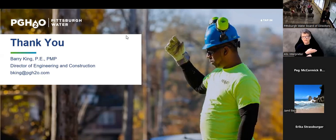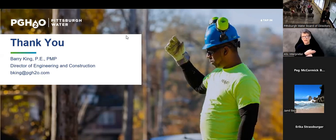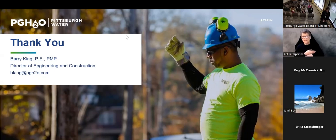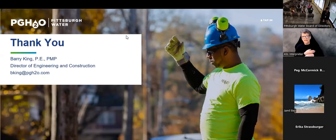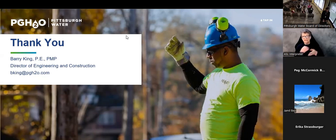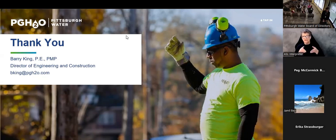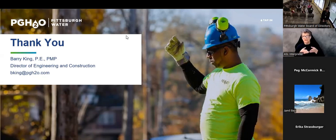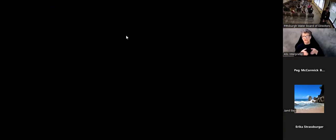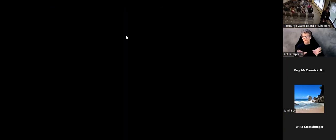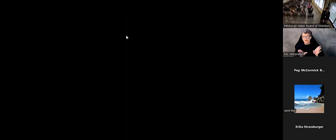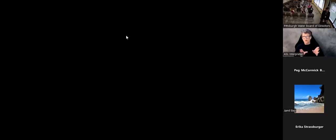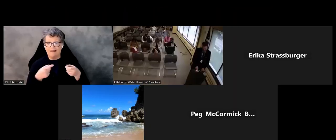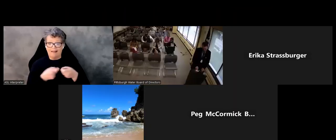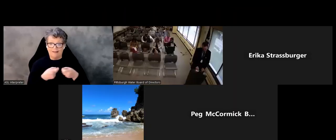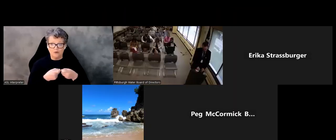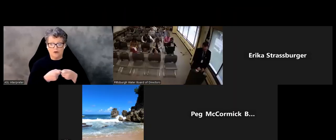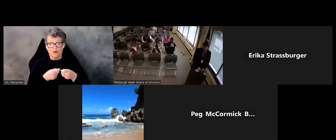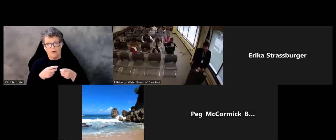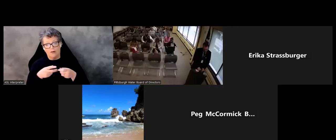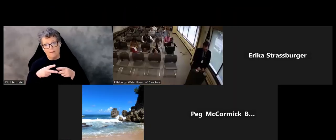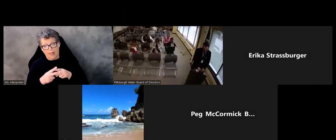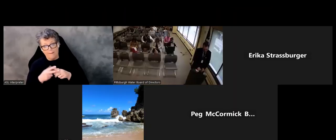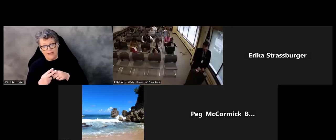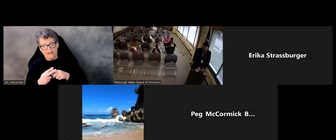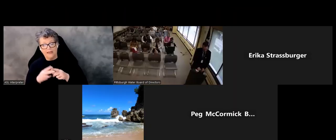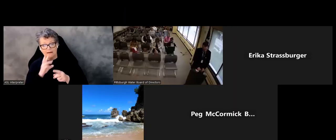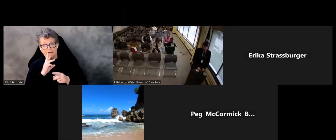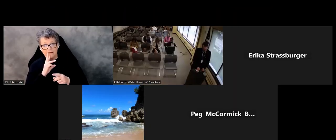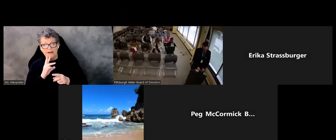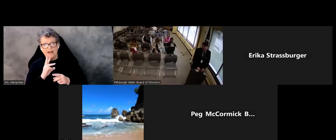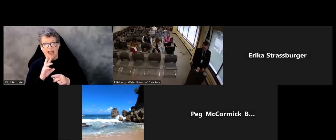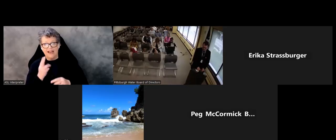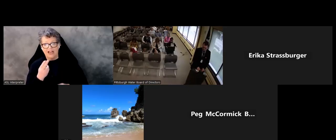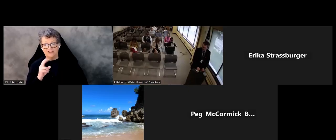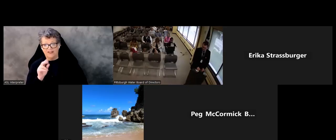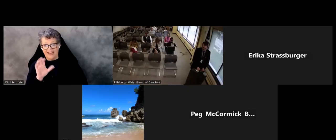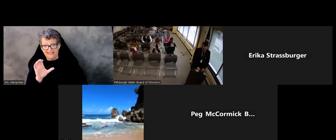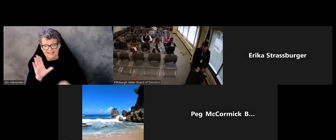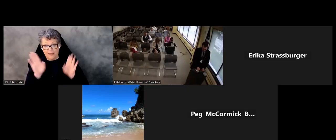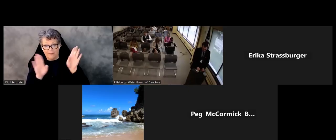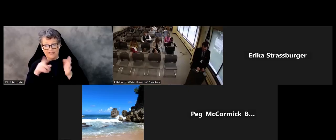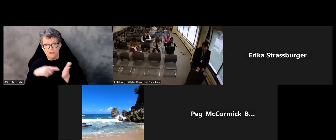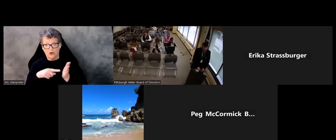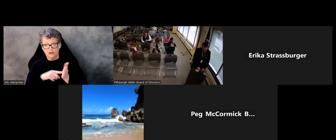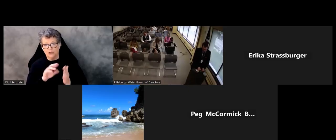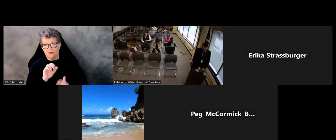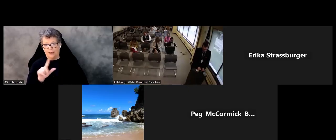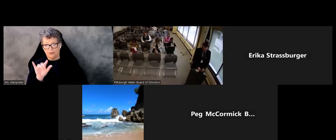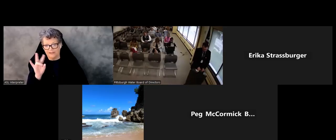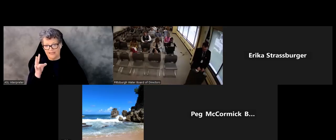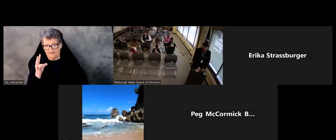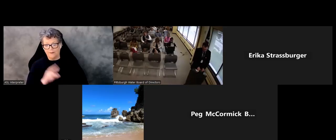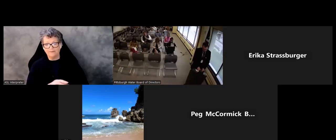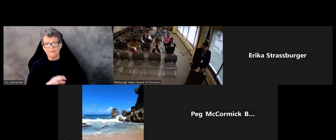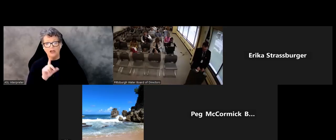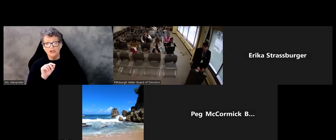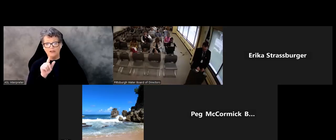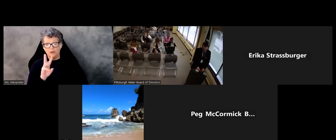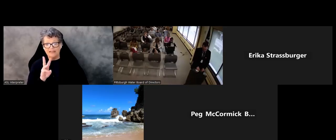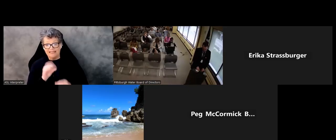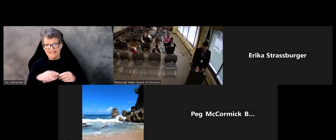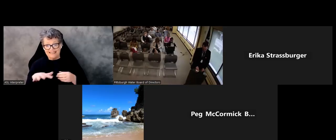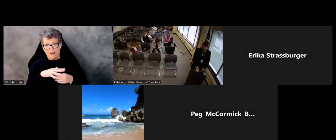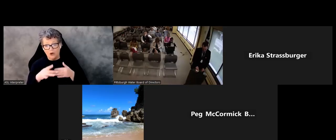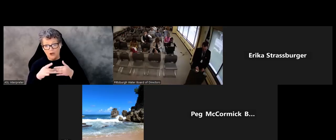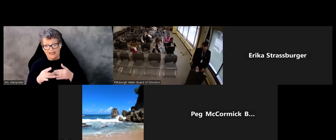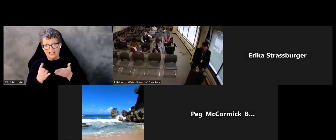general, the electrical, the plumbing, and the HVAC contracts are all out and due April 7th. The 2026 neighborhood lead service